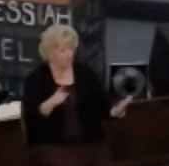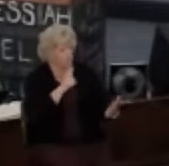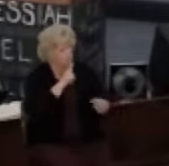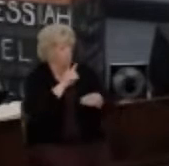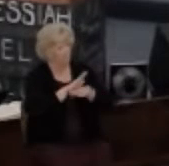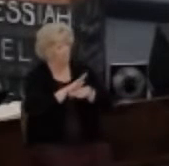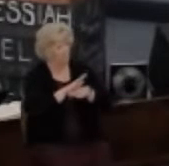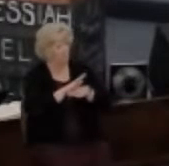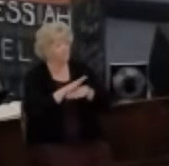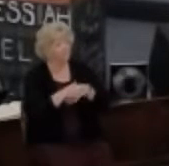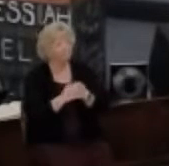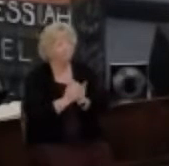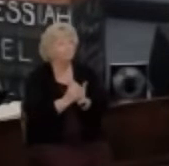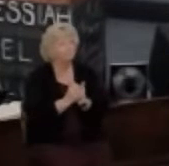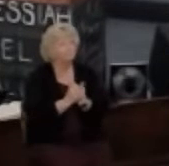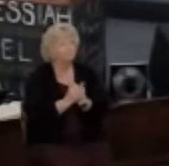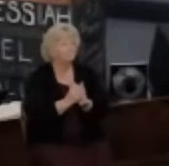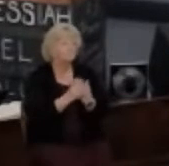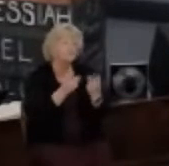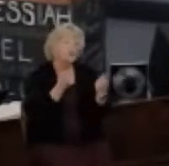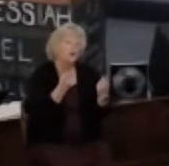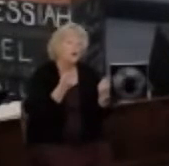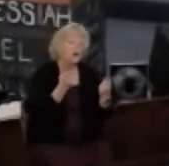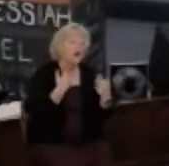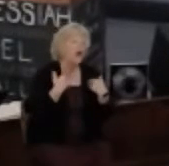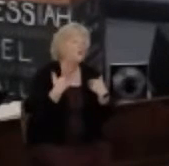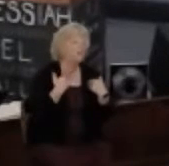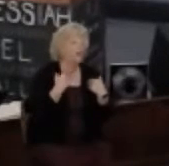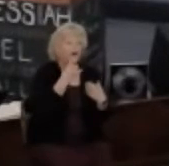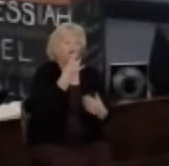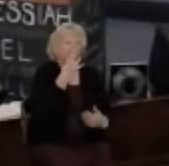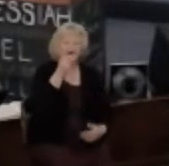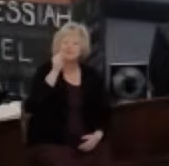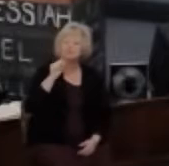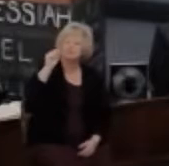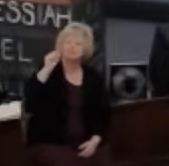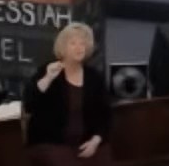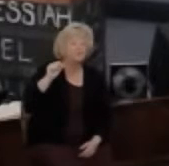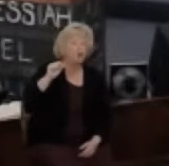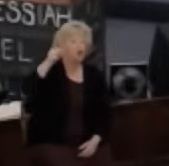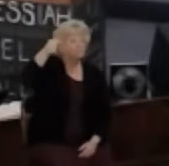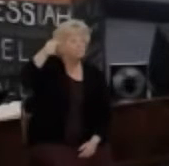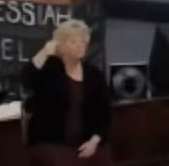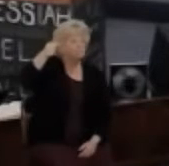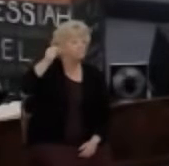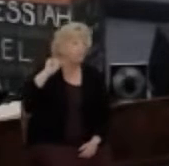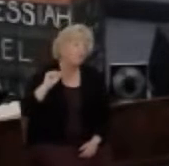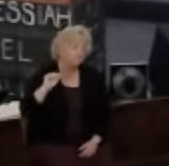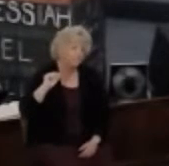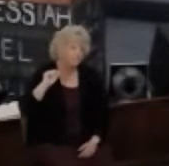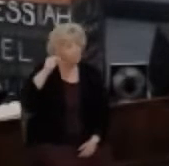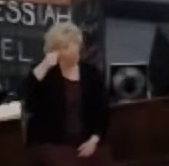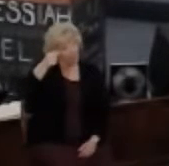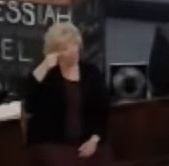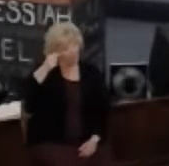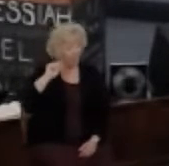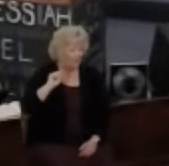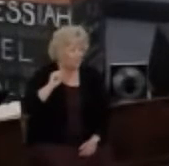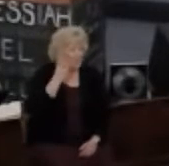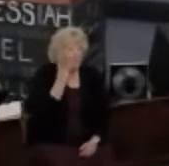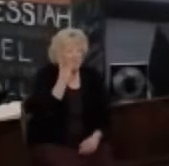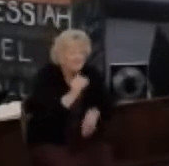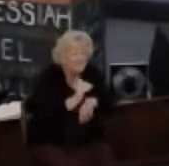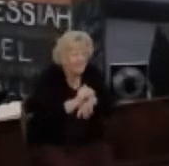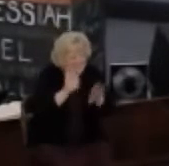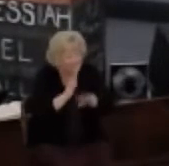commitment doesn't have an on and an off switch. A real commitment is not just a Sunday morning kind of a thing or a Wednesday dinner kind of a